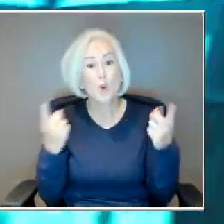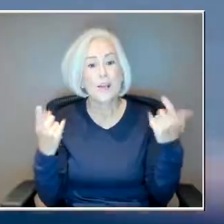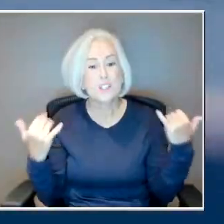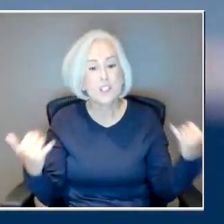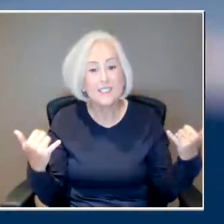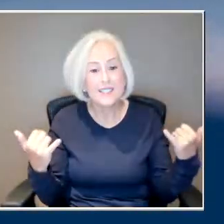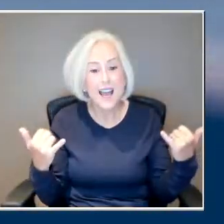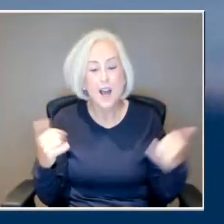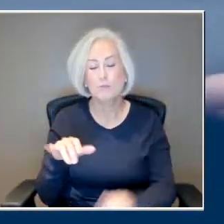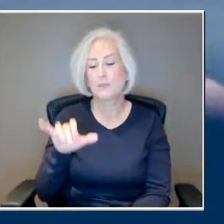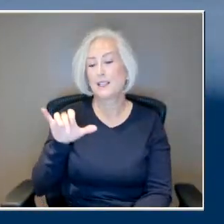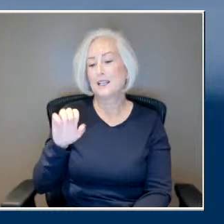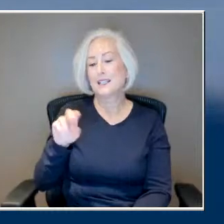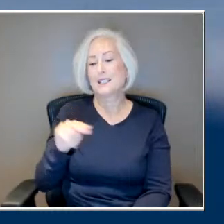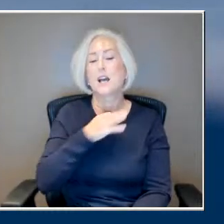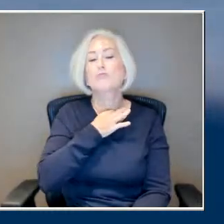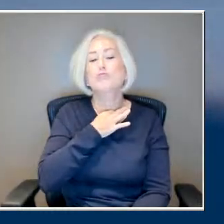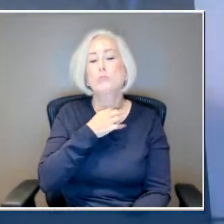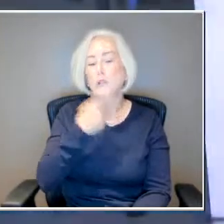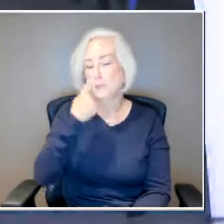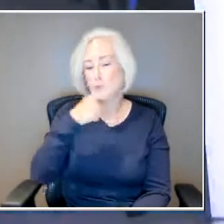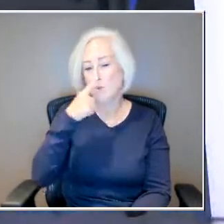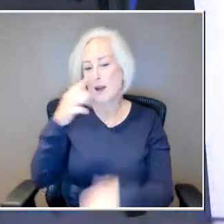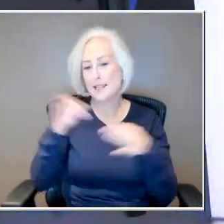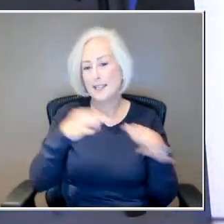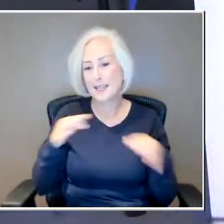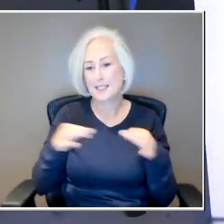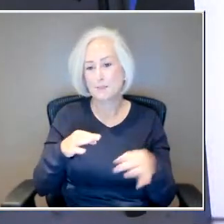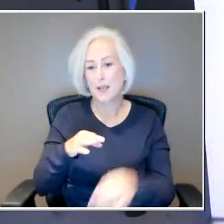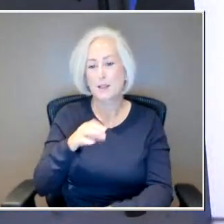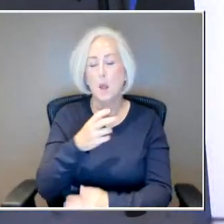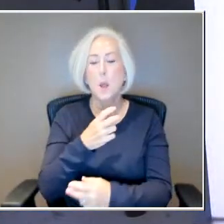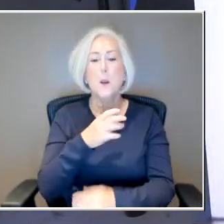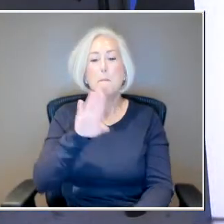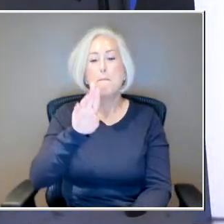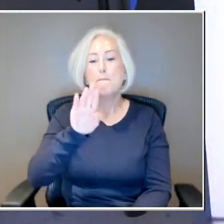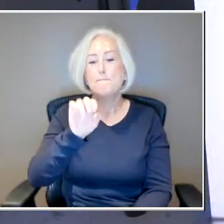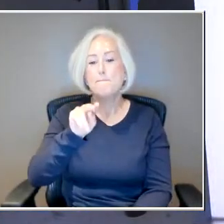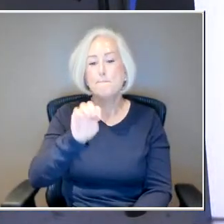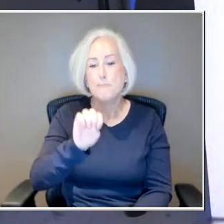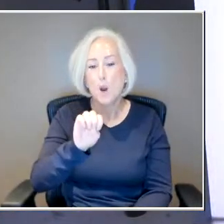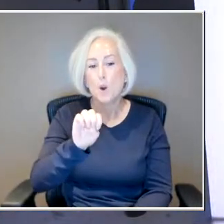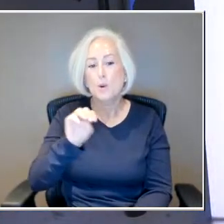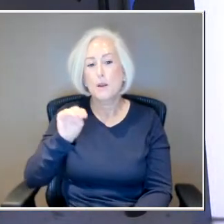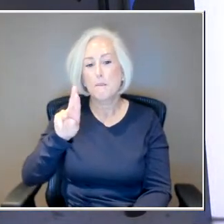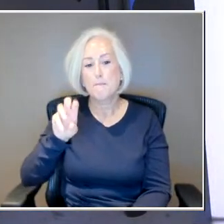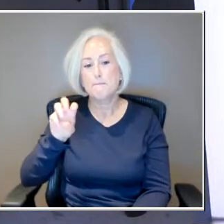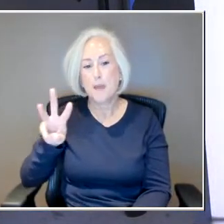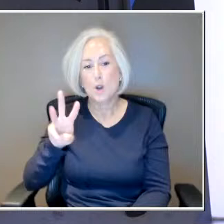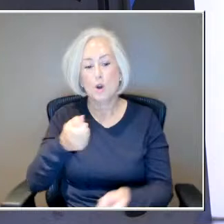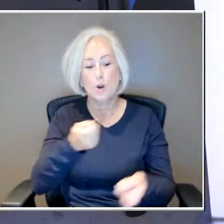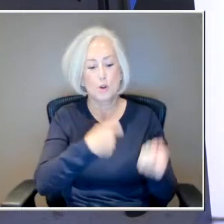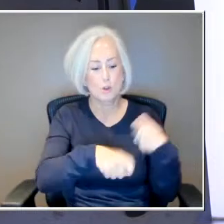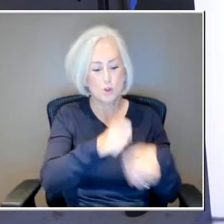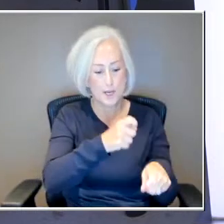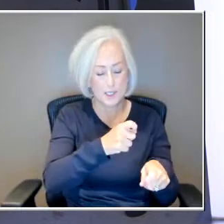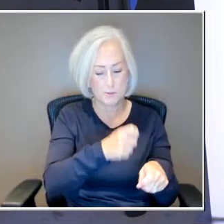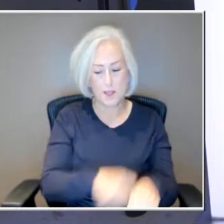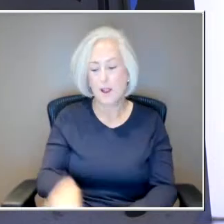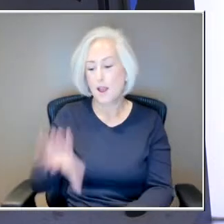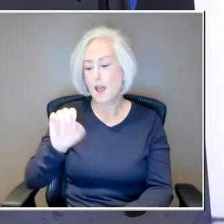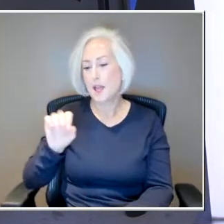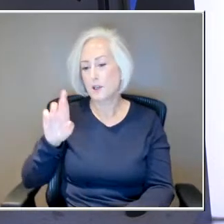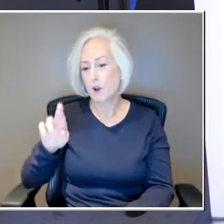has a question. Could you please explain the difference between bone marrow transplantation and CAR T cell therapy, and which one is more effective? You kind